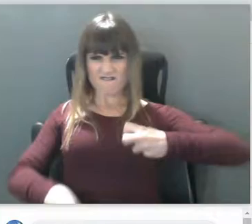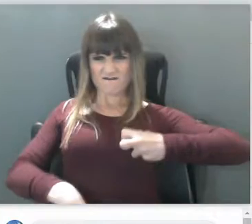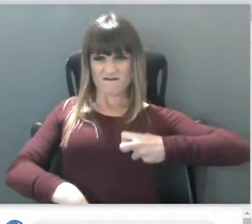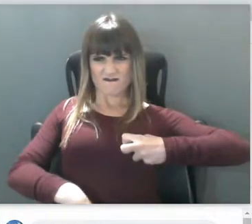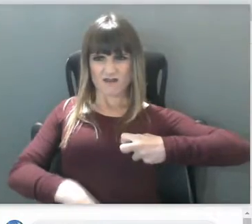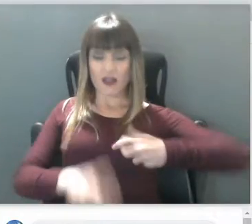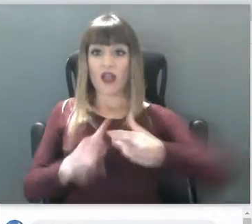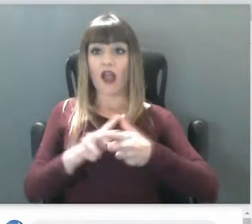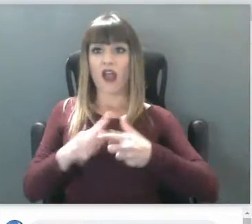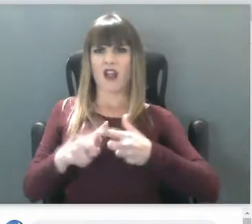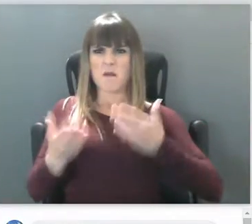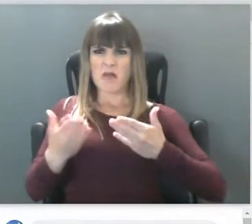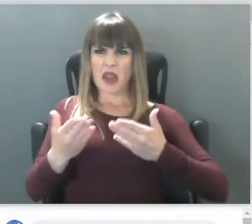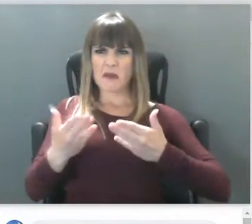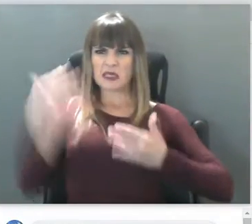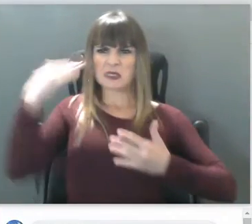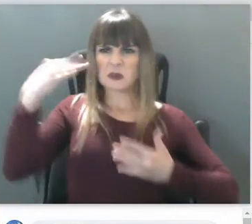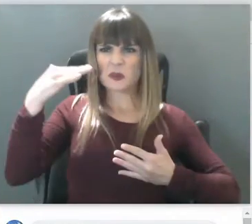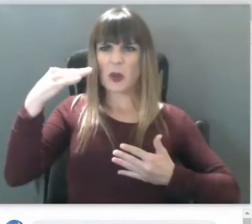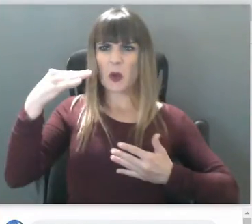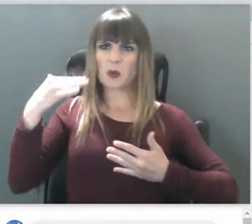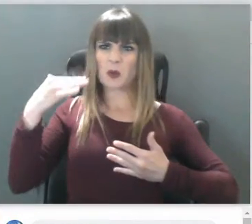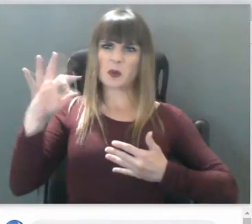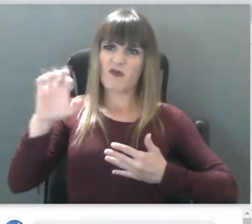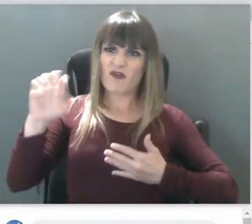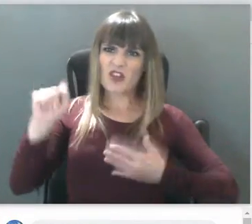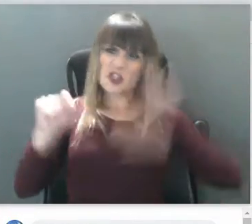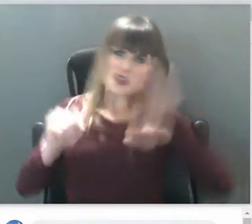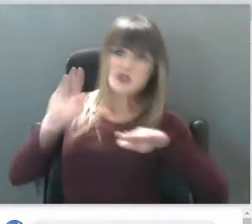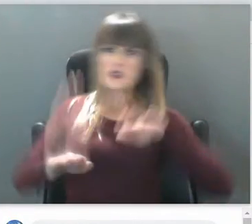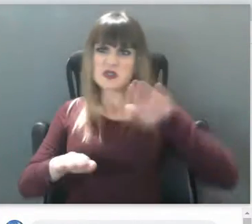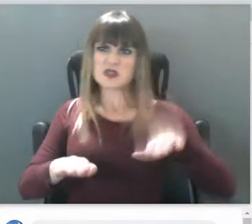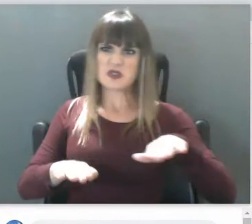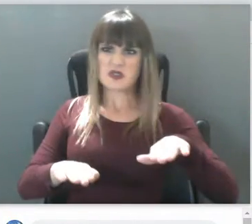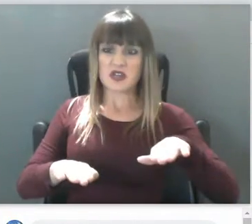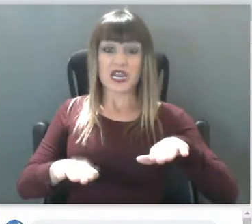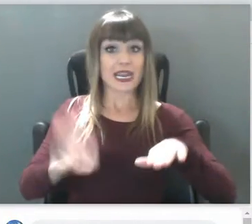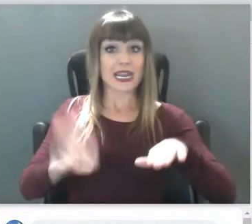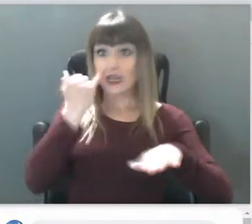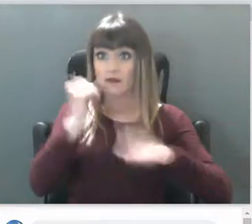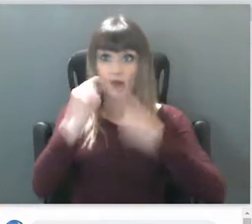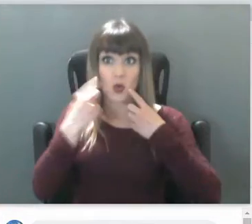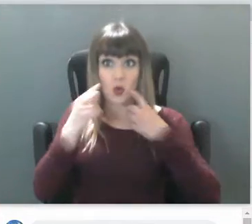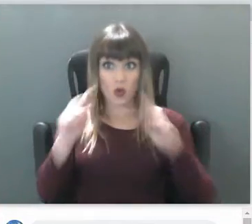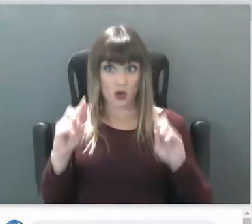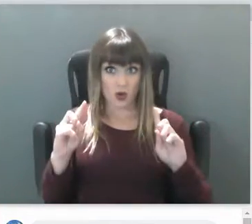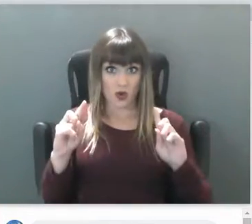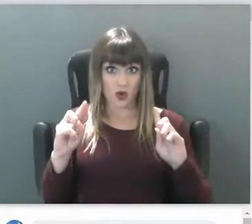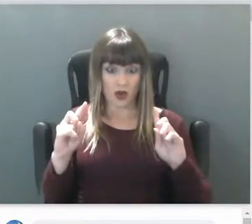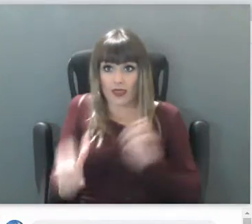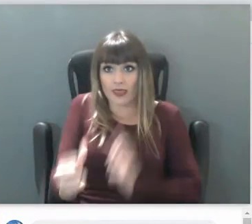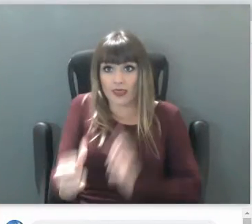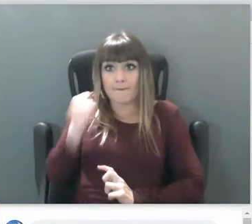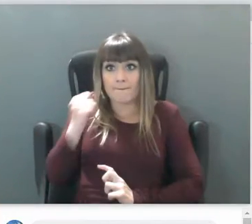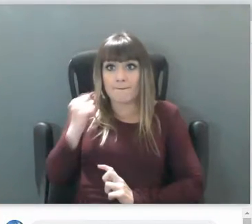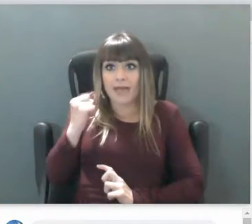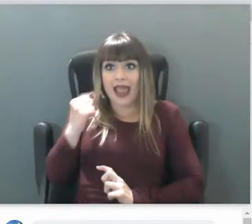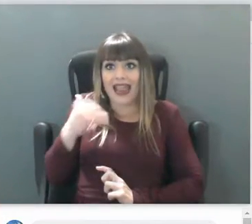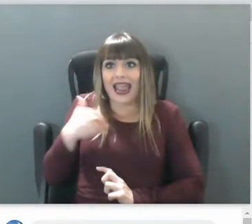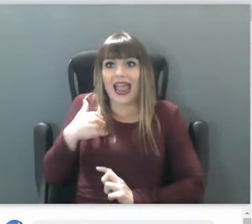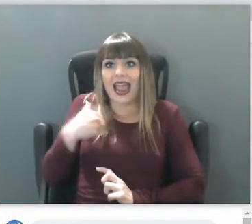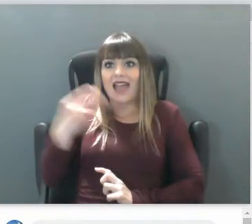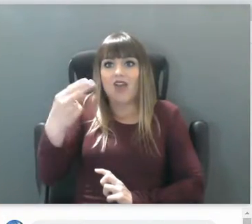some grunting, they'll stomp their feet. If that doesn't work, then right in the back here they have these little hollow quills that they'll rattle.